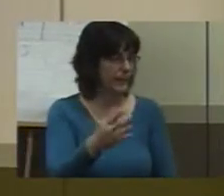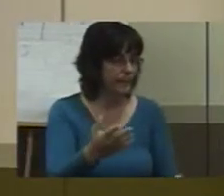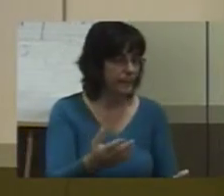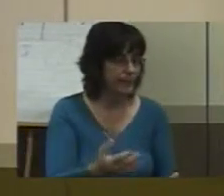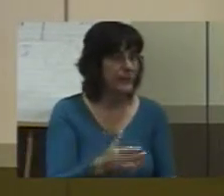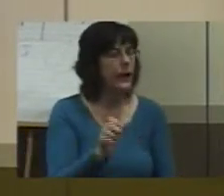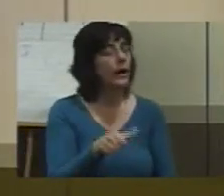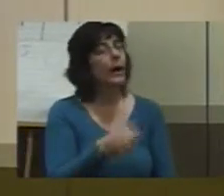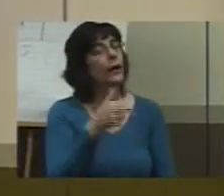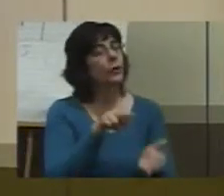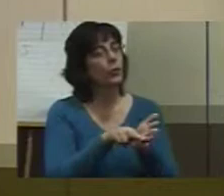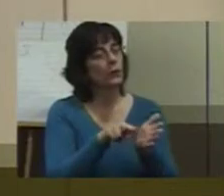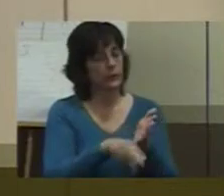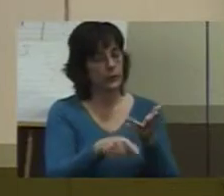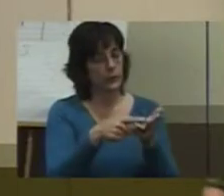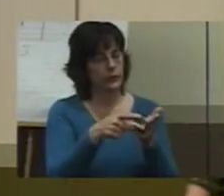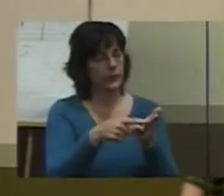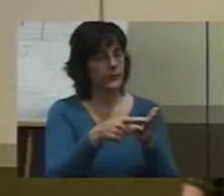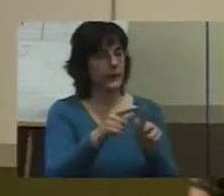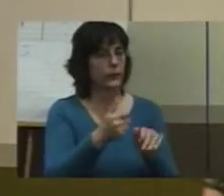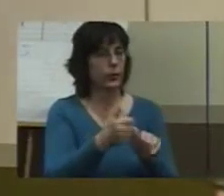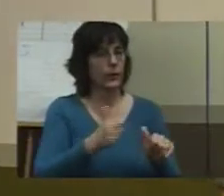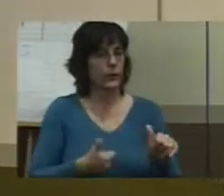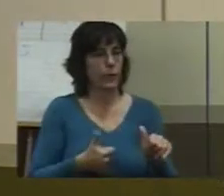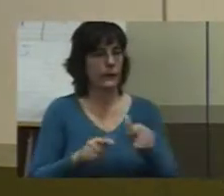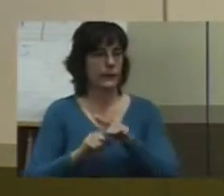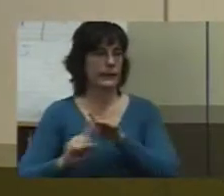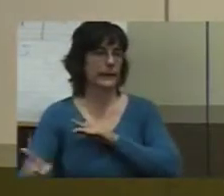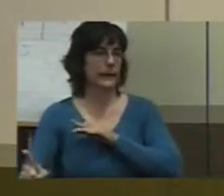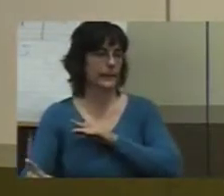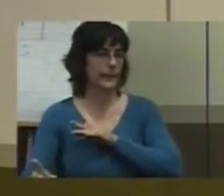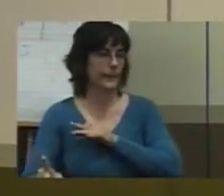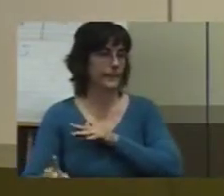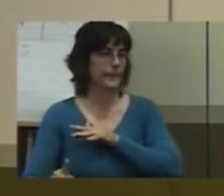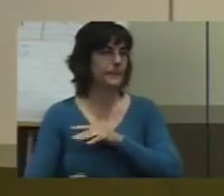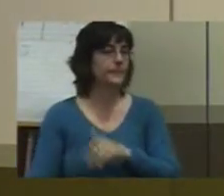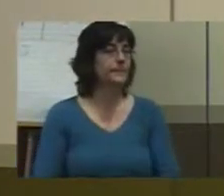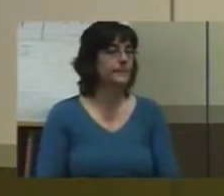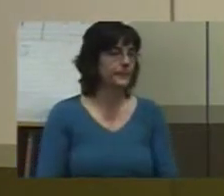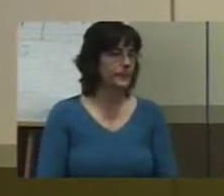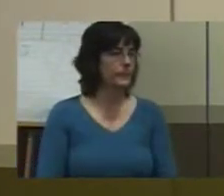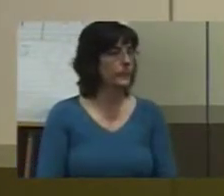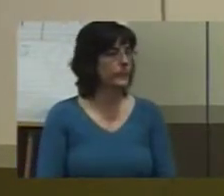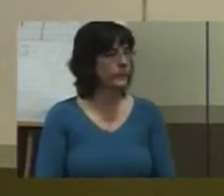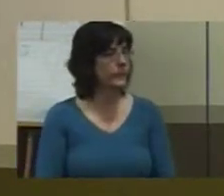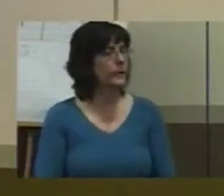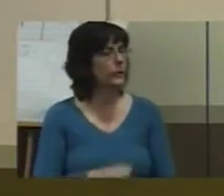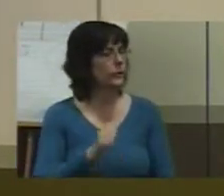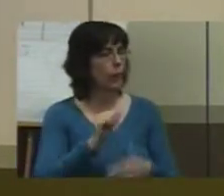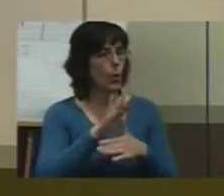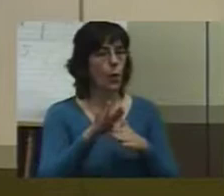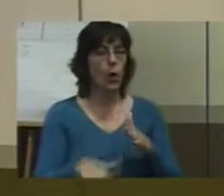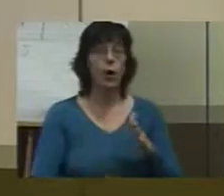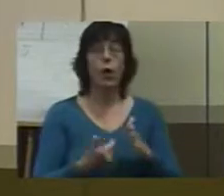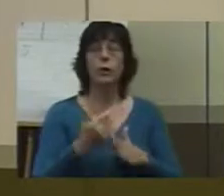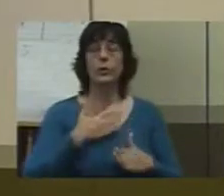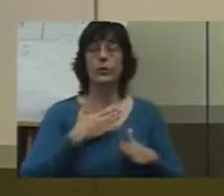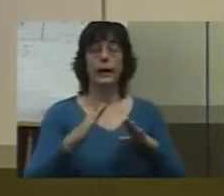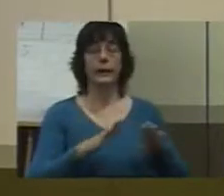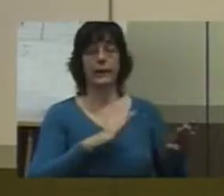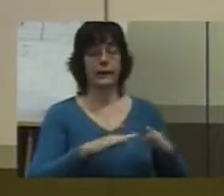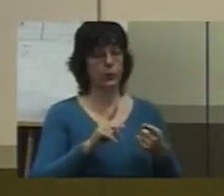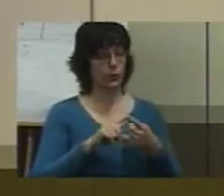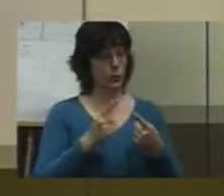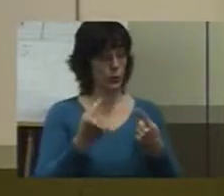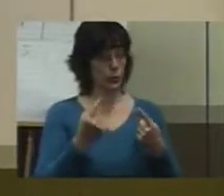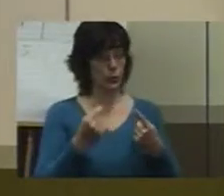And the other research-validated function is to avoid or escape something. Okay? So all of my behavior is either